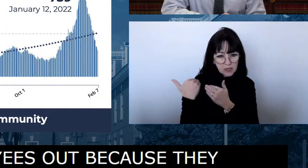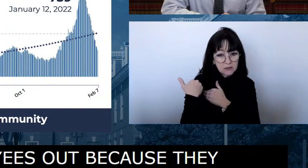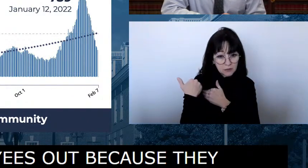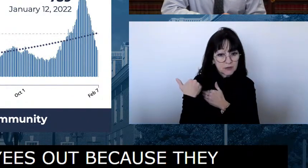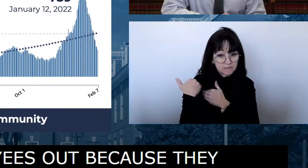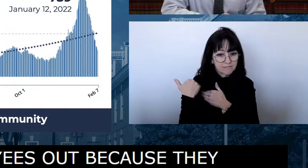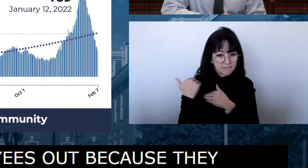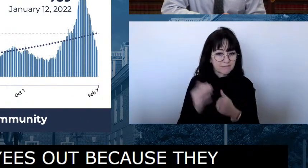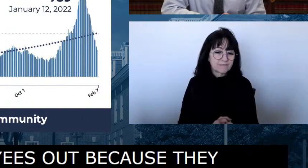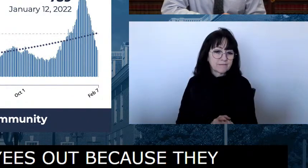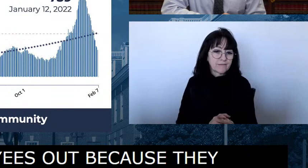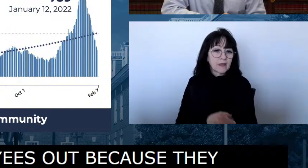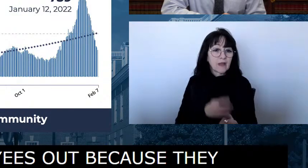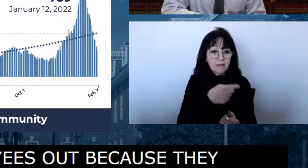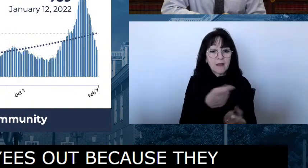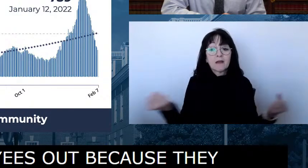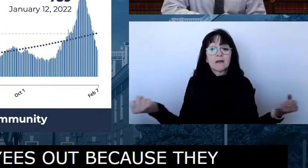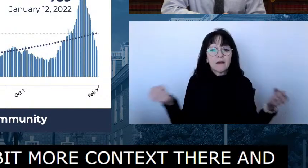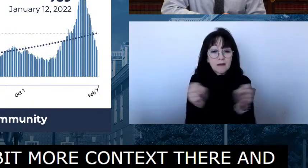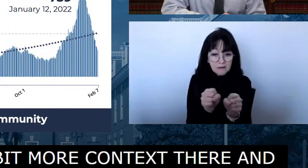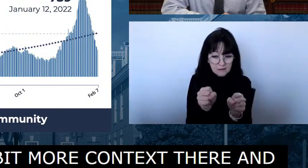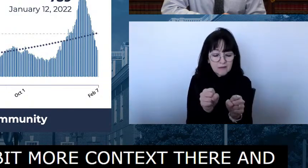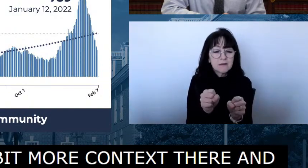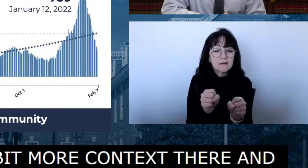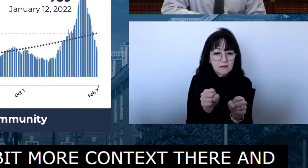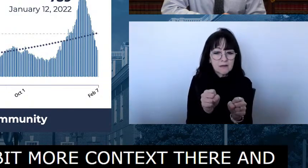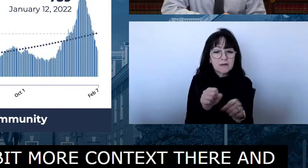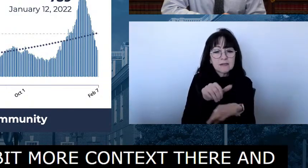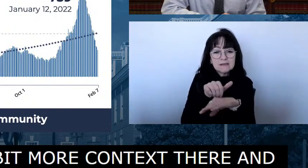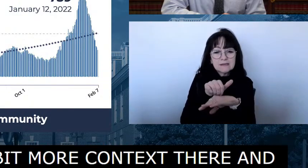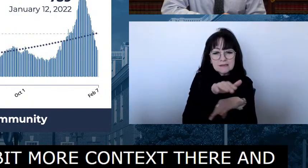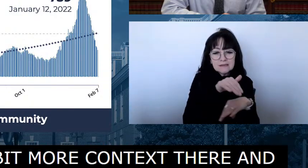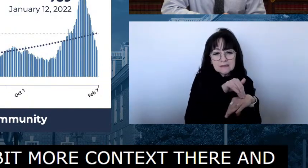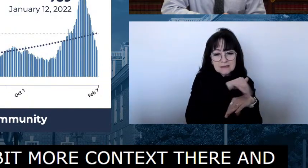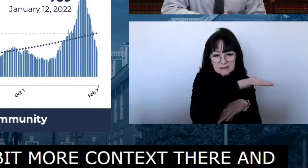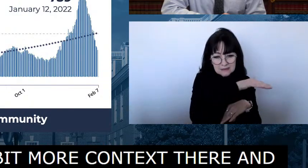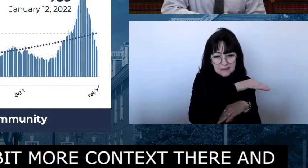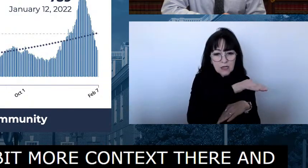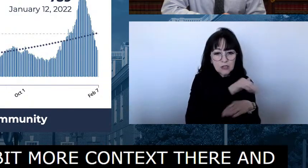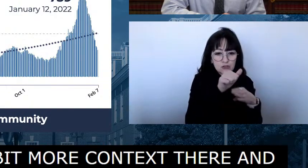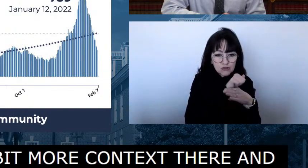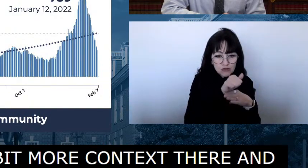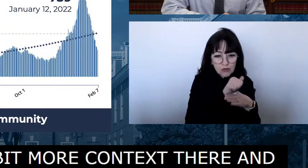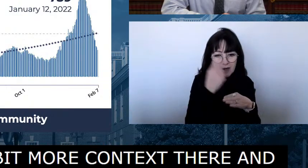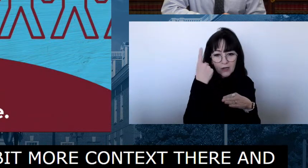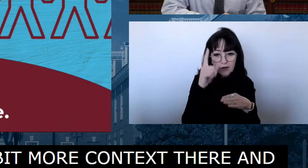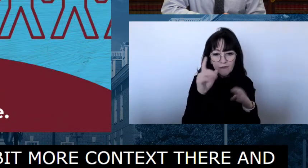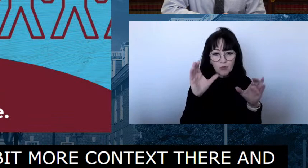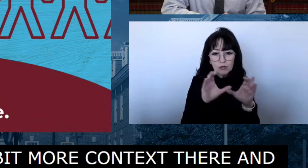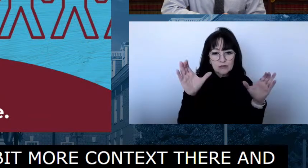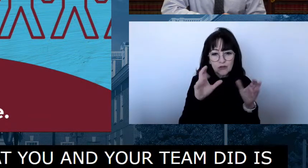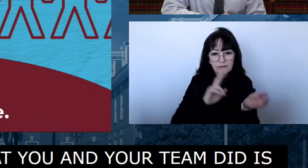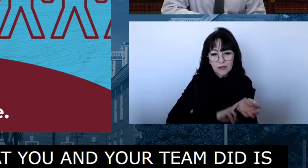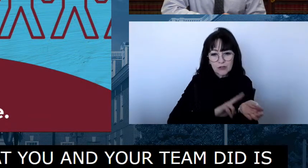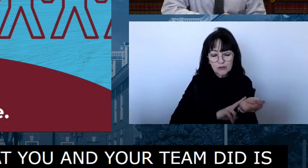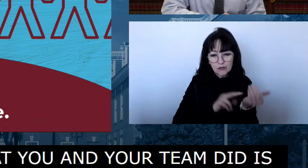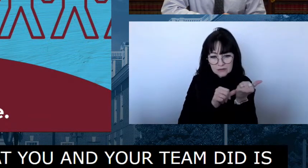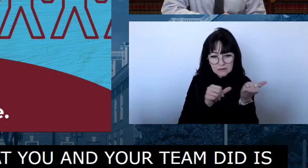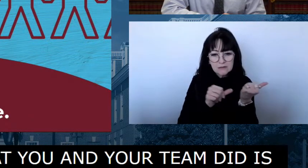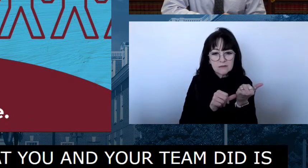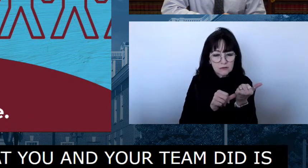with the opportunity to get the Guardsmen and women trained up as CNAs to